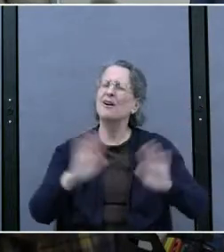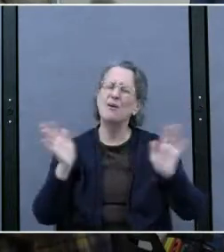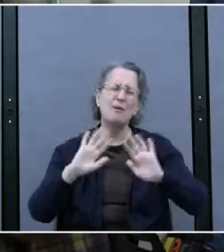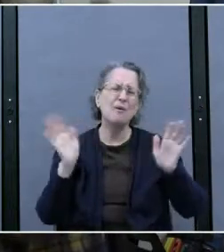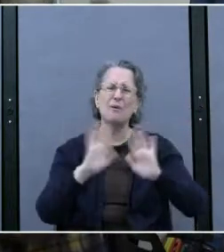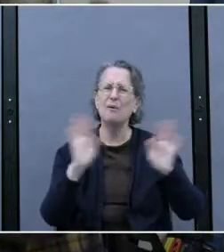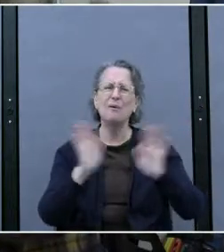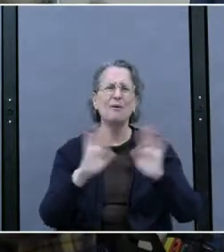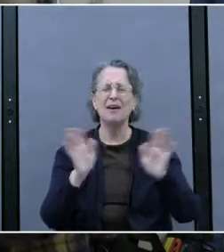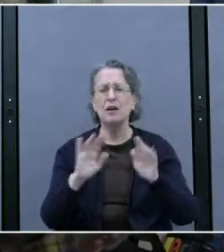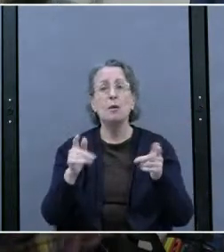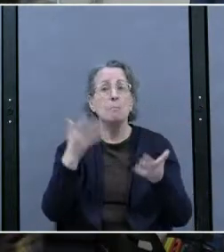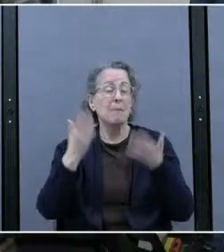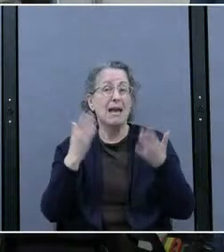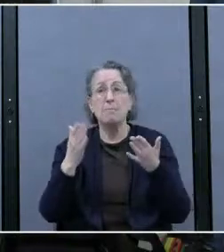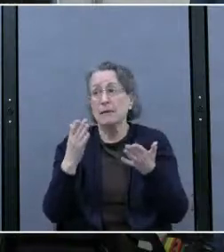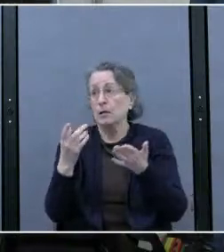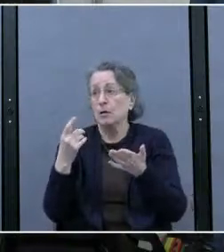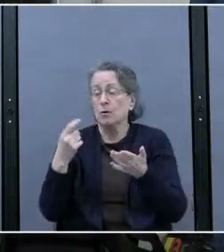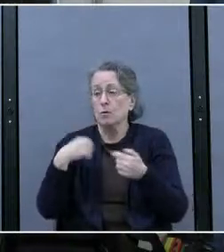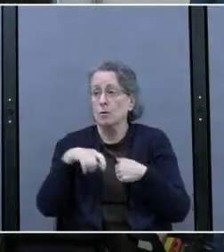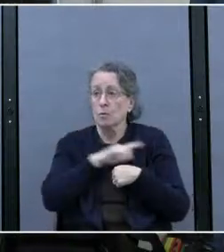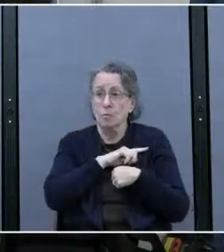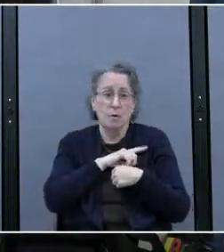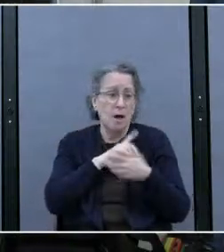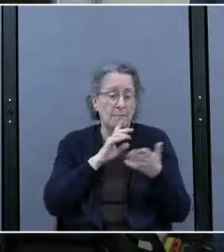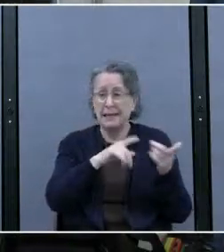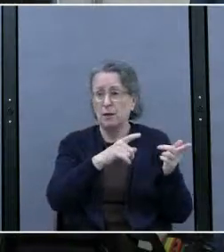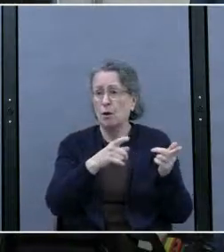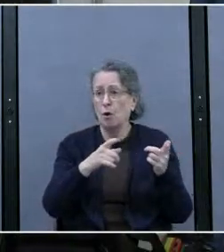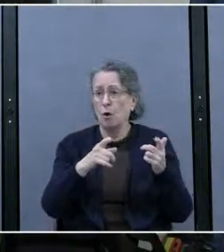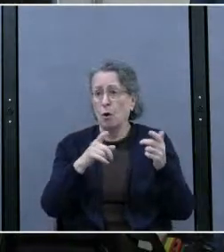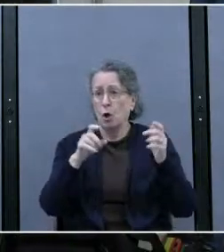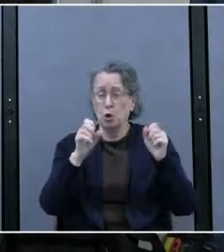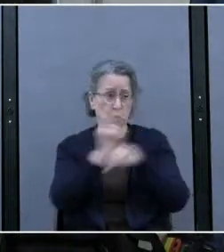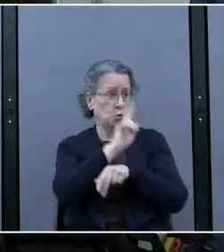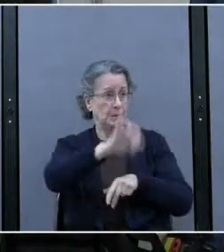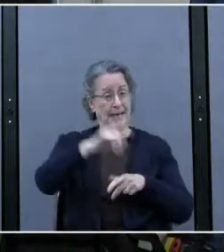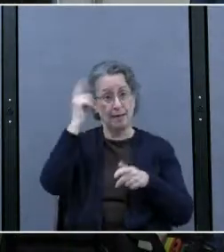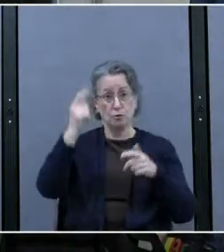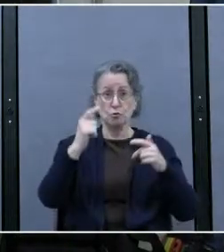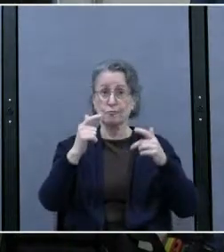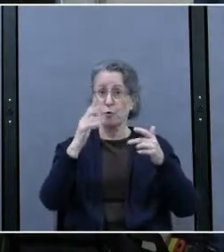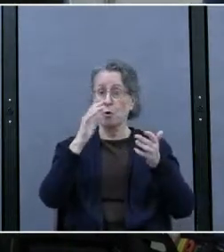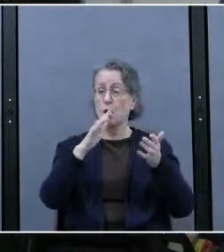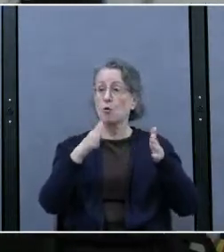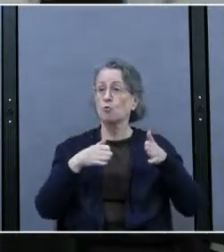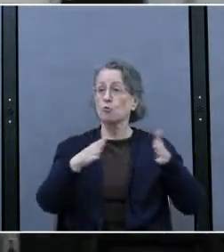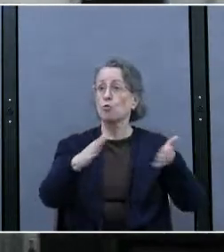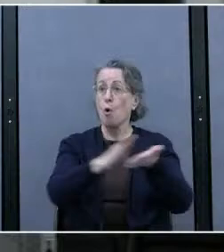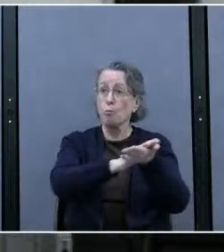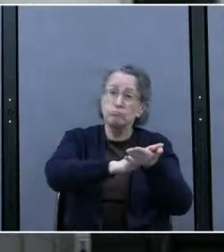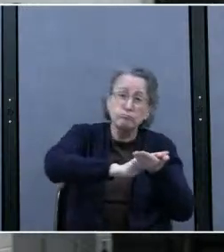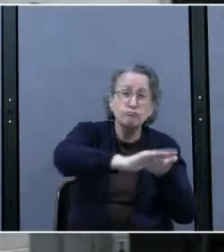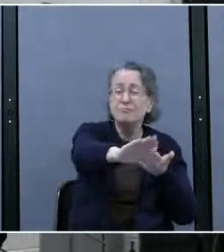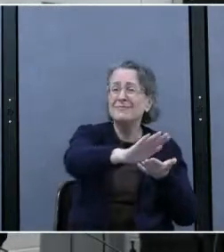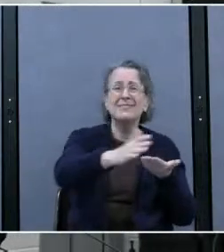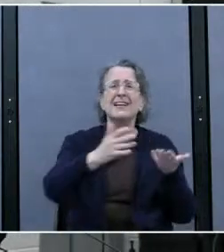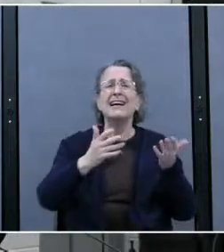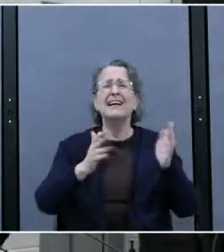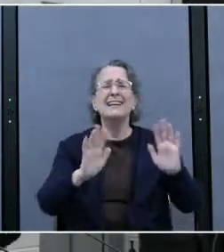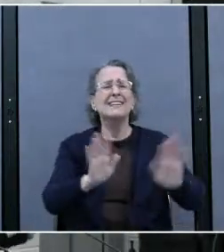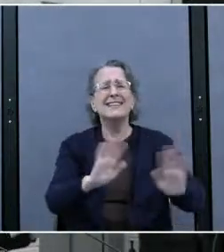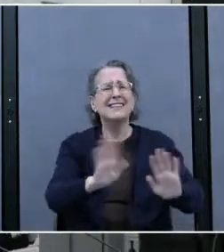the road. It literally is just an unspent thing in the budget that